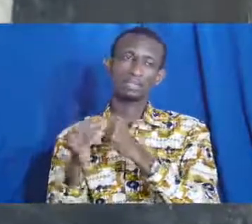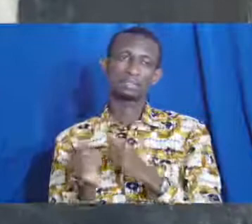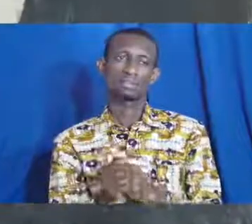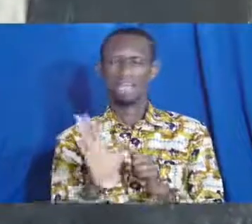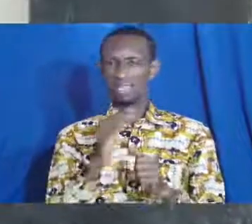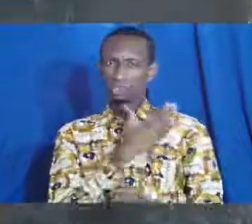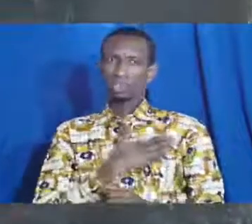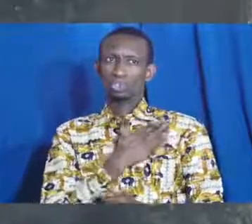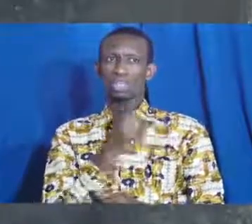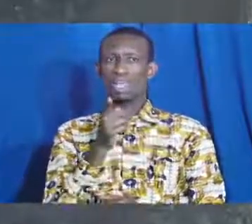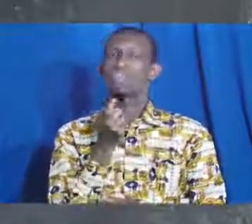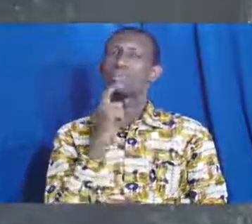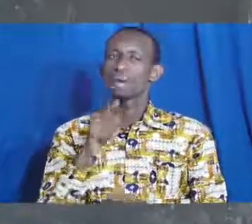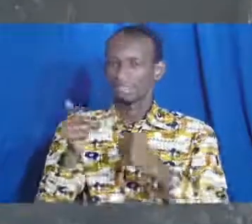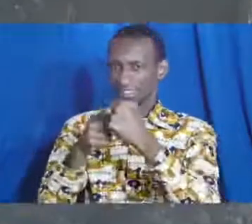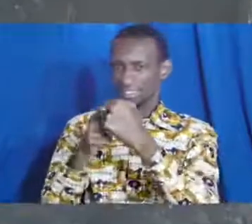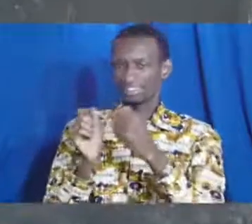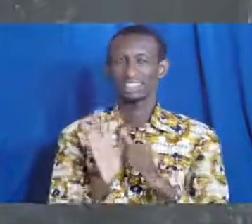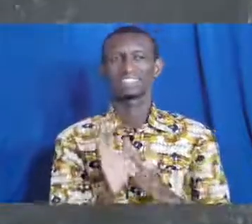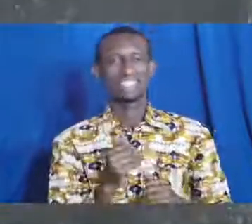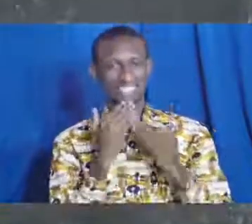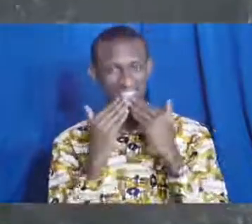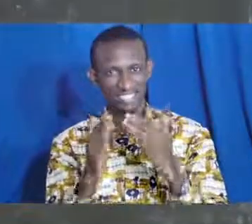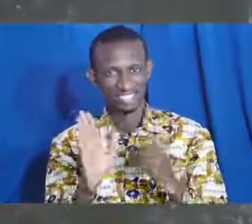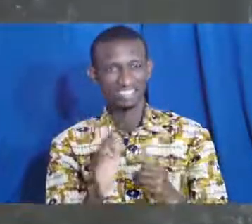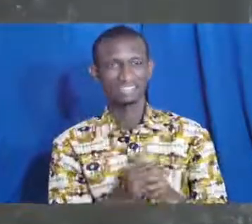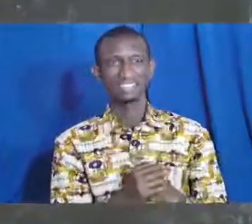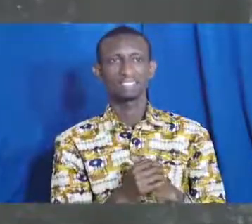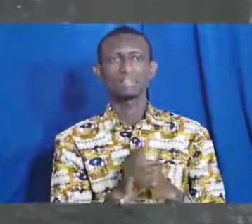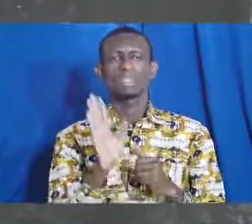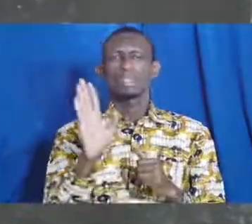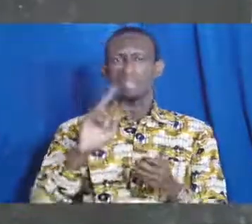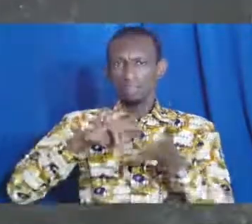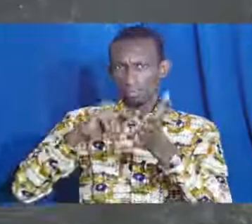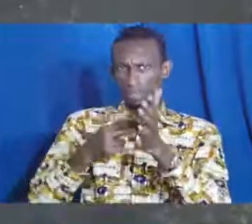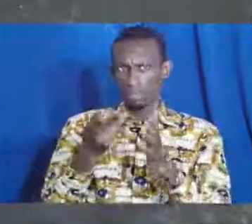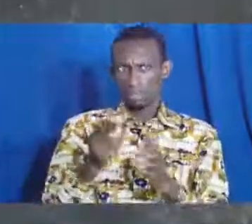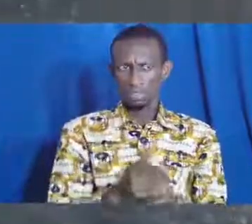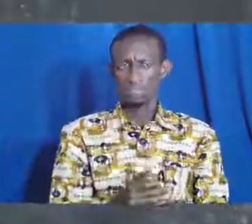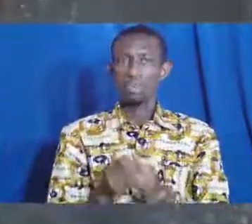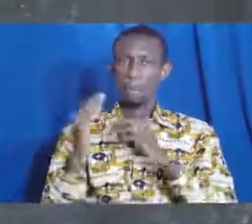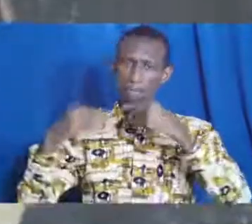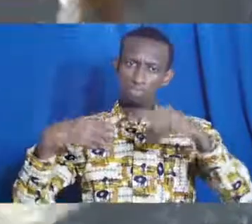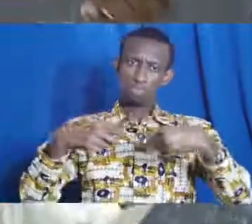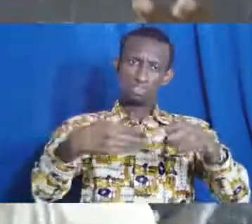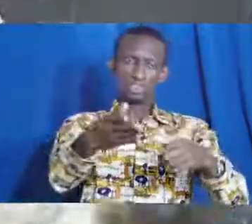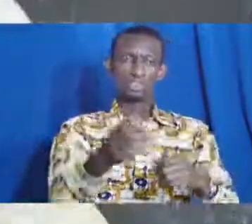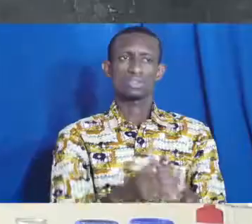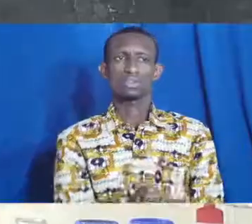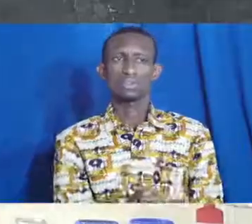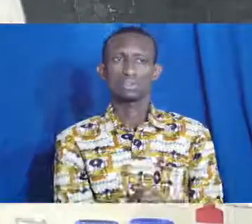sorry, this must be 6. Thank you. So that means the process of the process